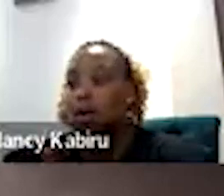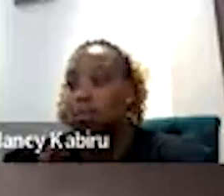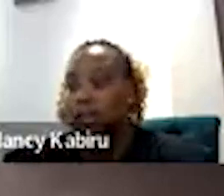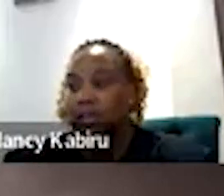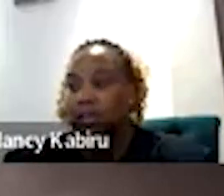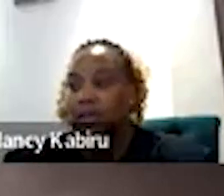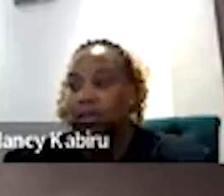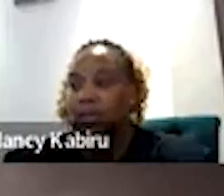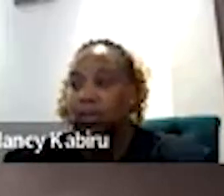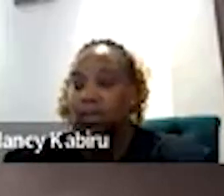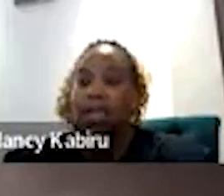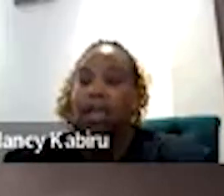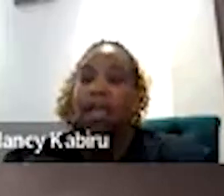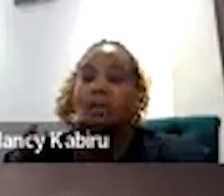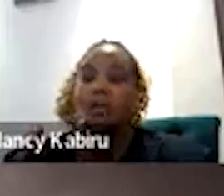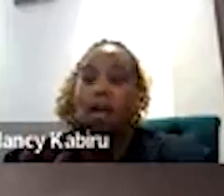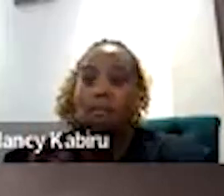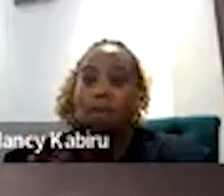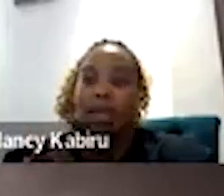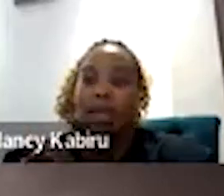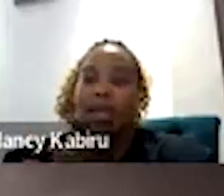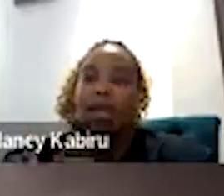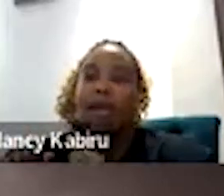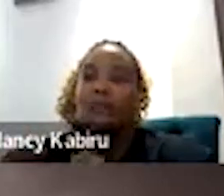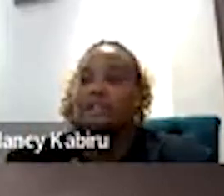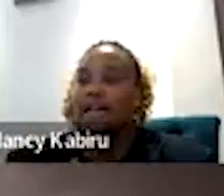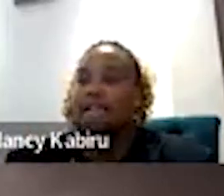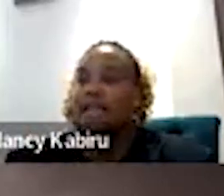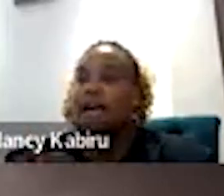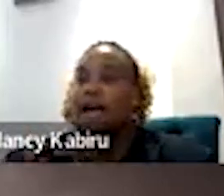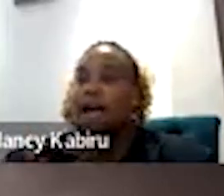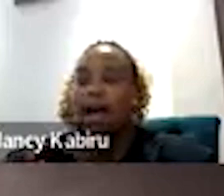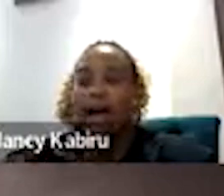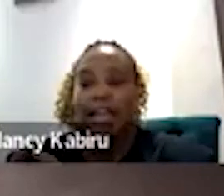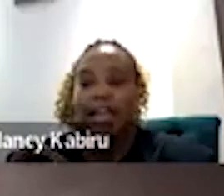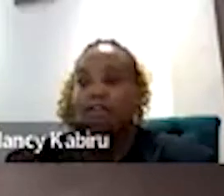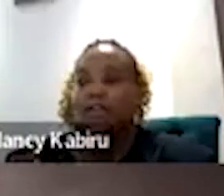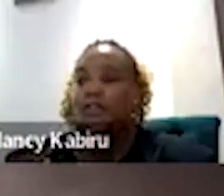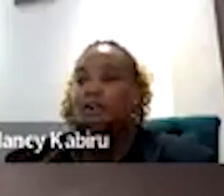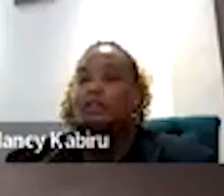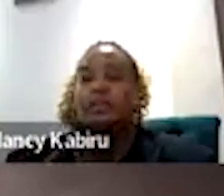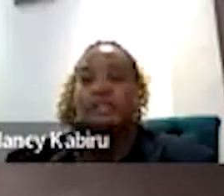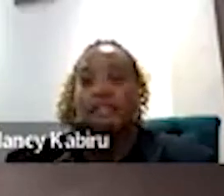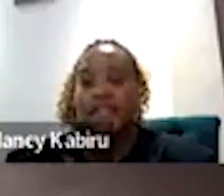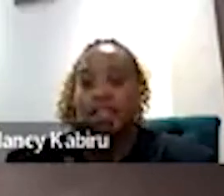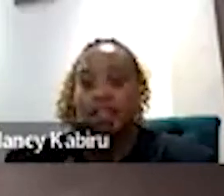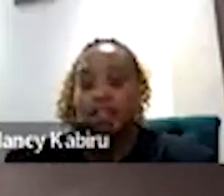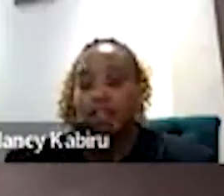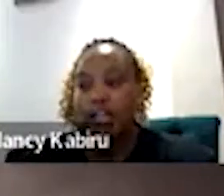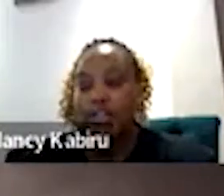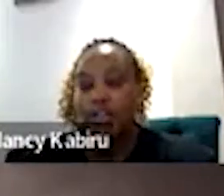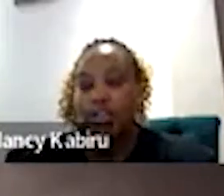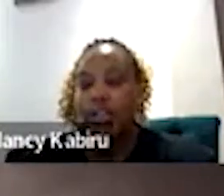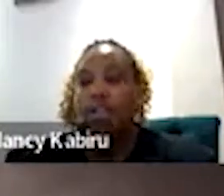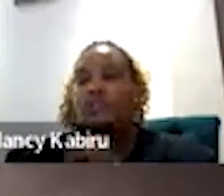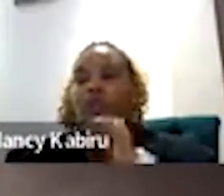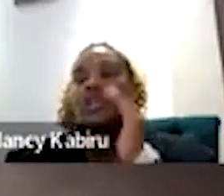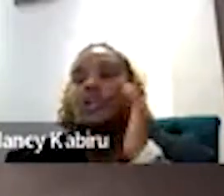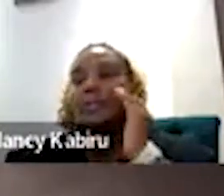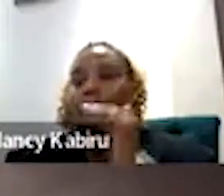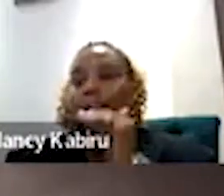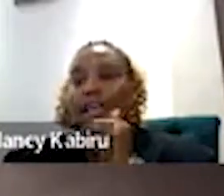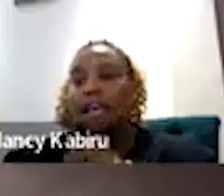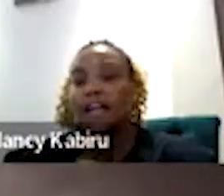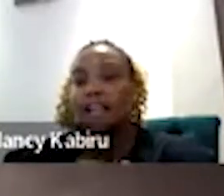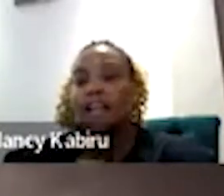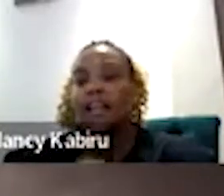with well-being, okay? And well-being looks at high levels of positive functioning. So